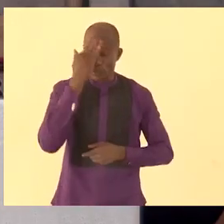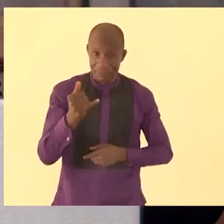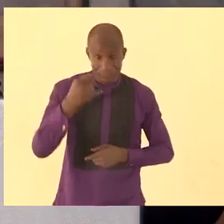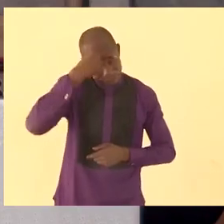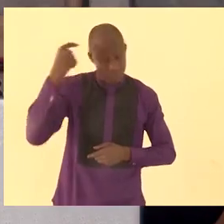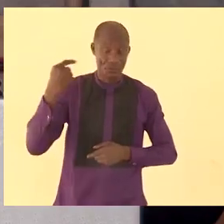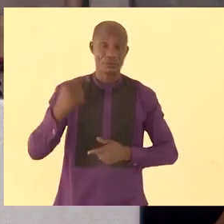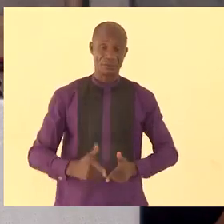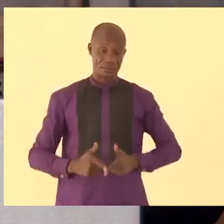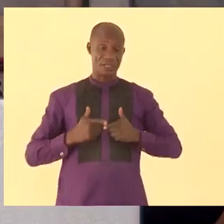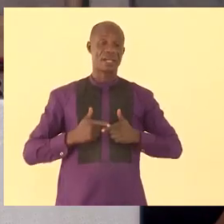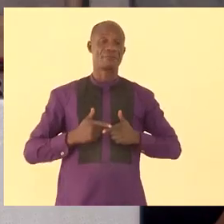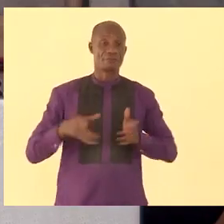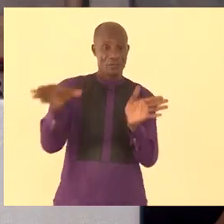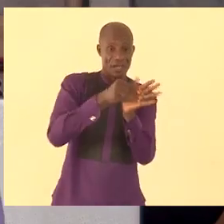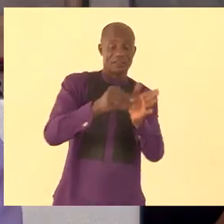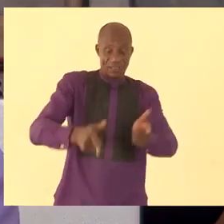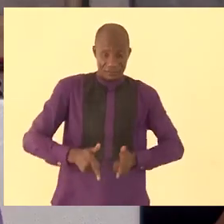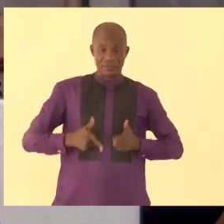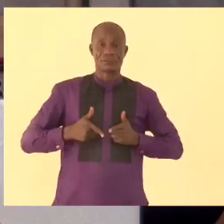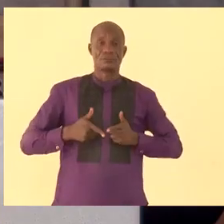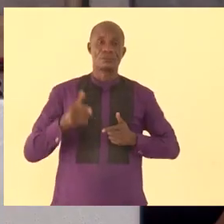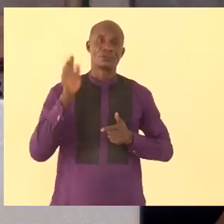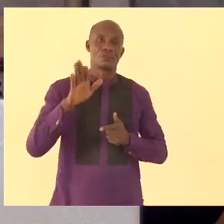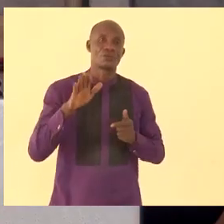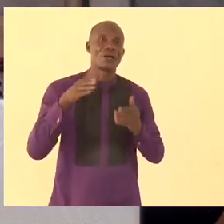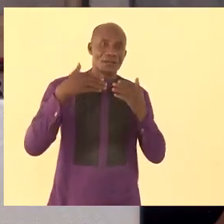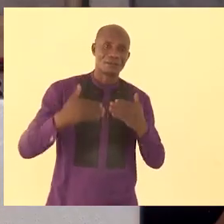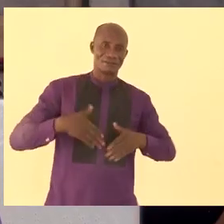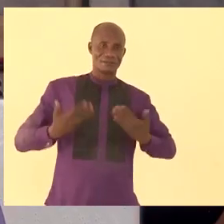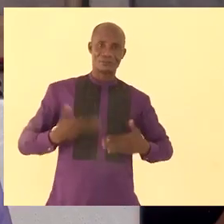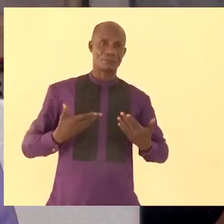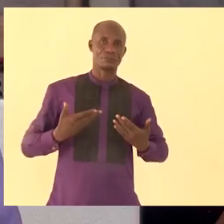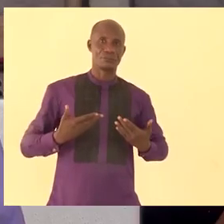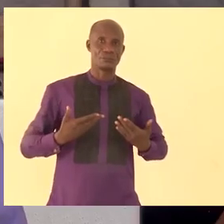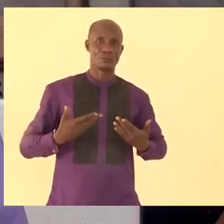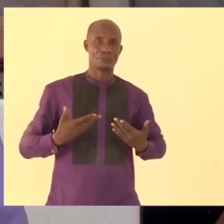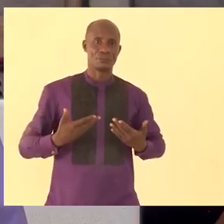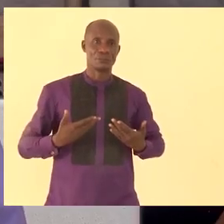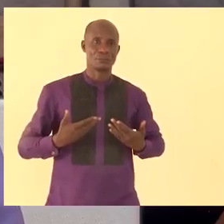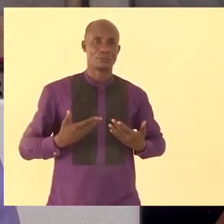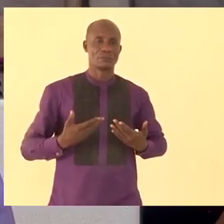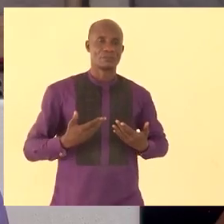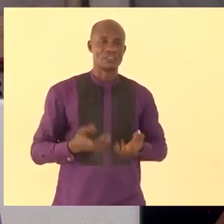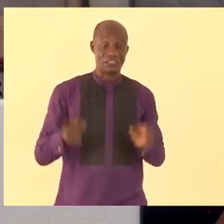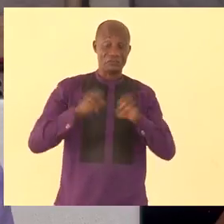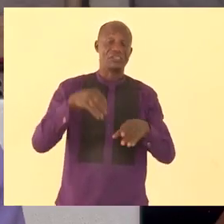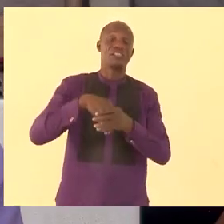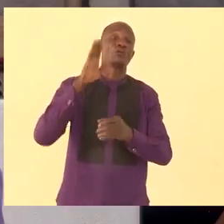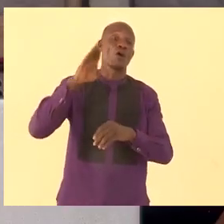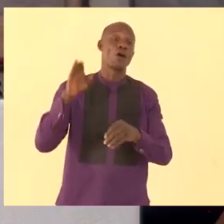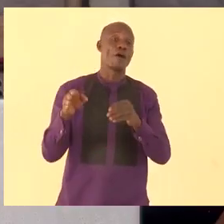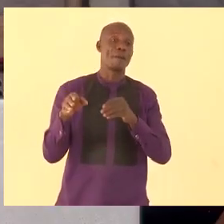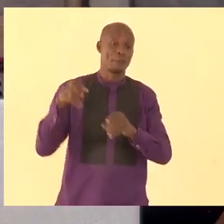Because like attracts like. Your cheerful face, in spite of your problems,